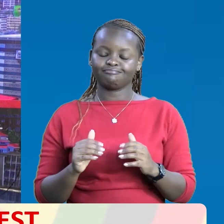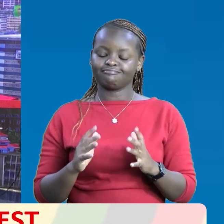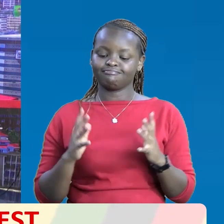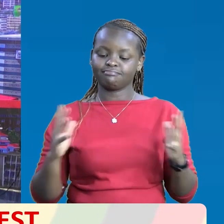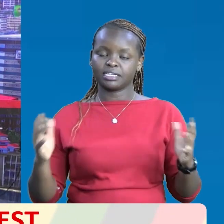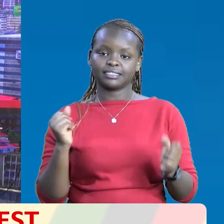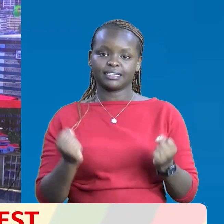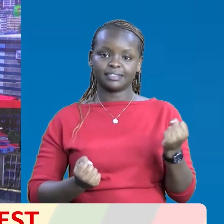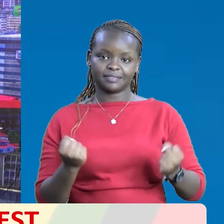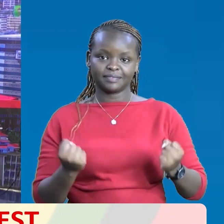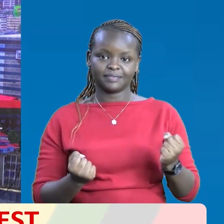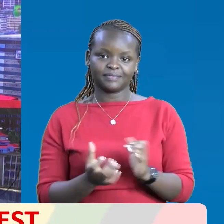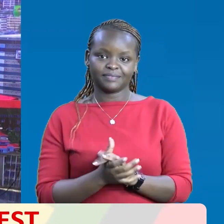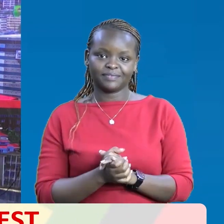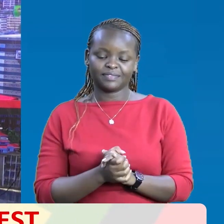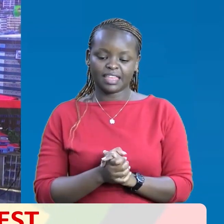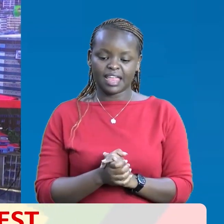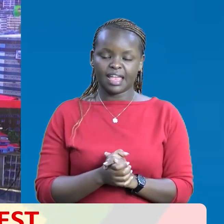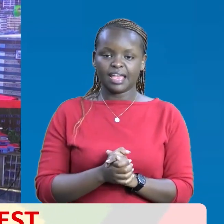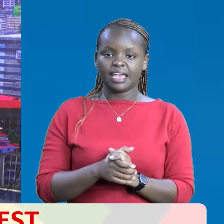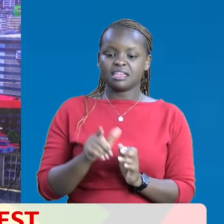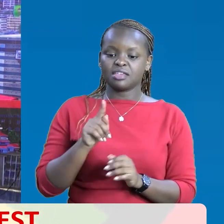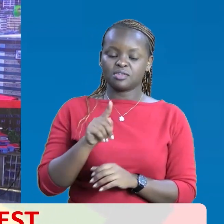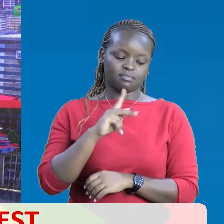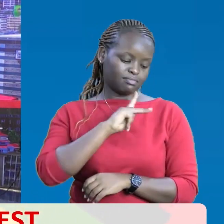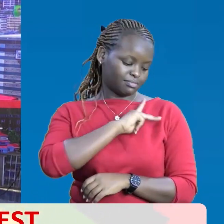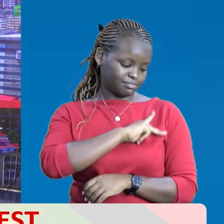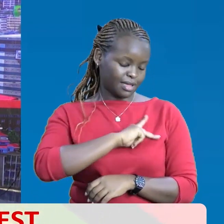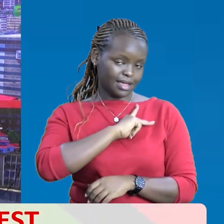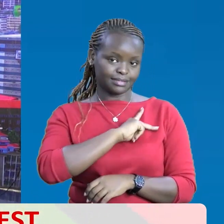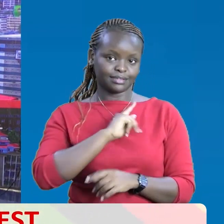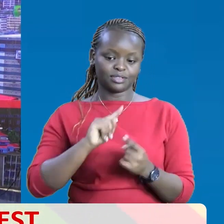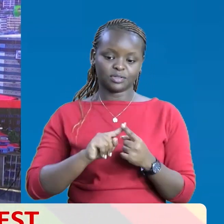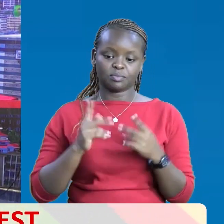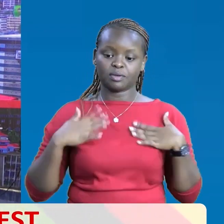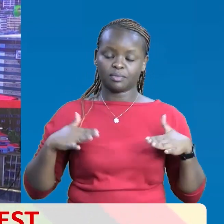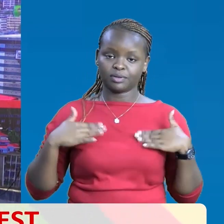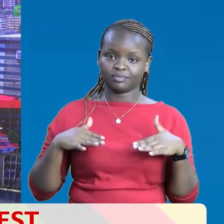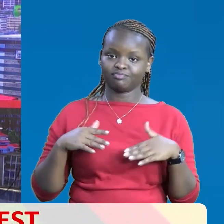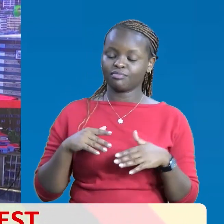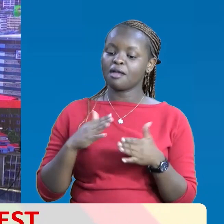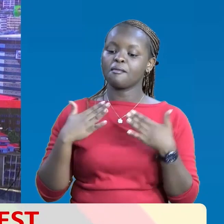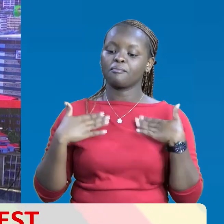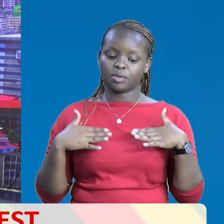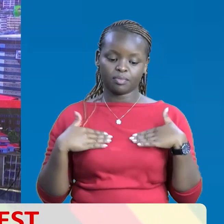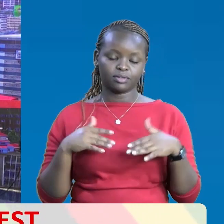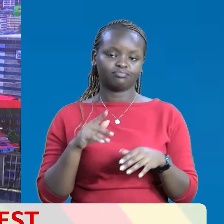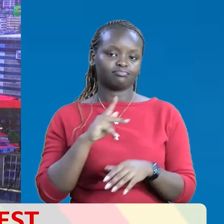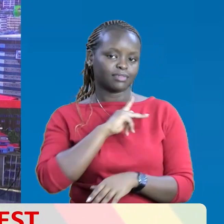Wonderful. But then again, generally if you're kind to others, people will be kind to you. Unajua, if